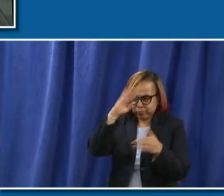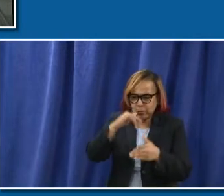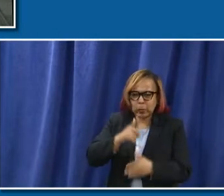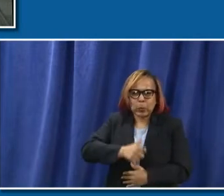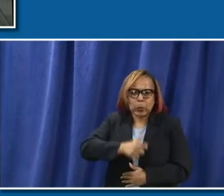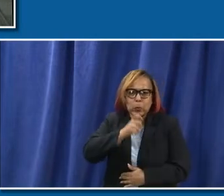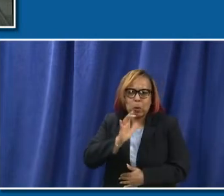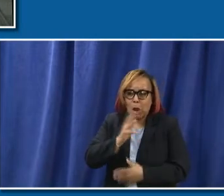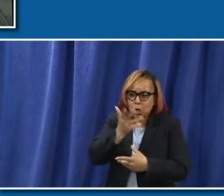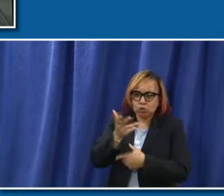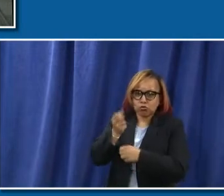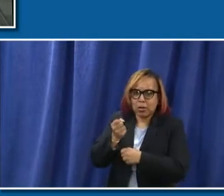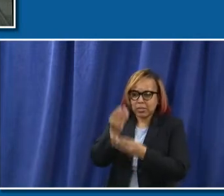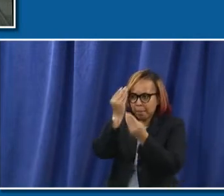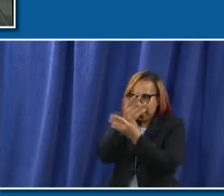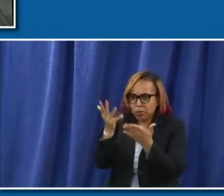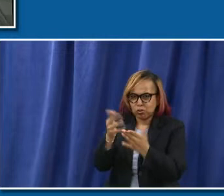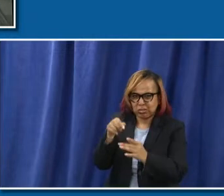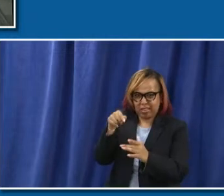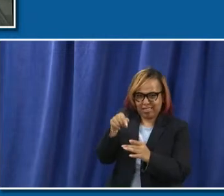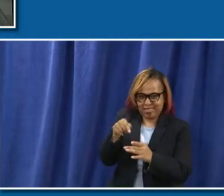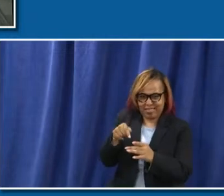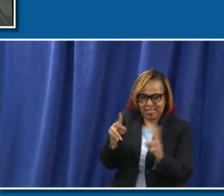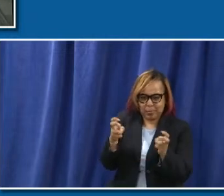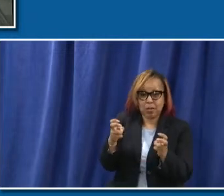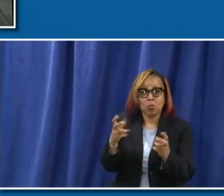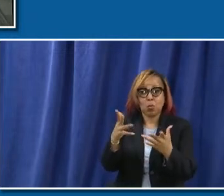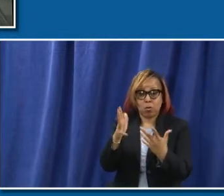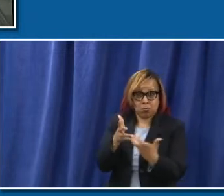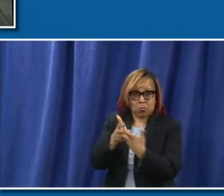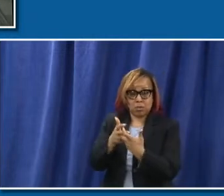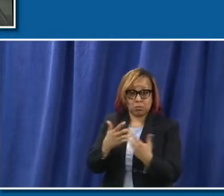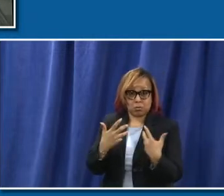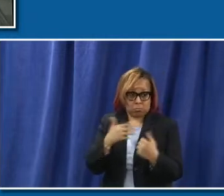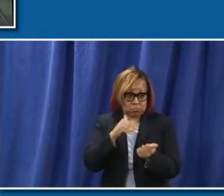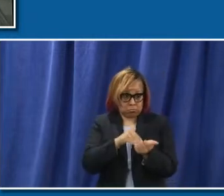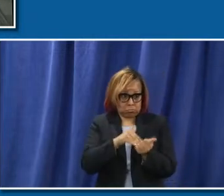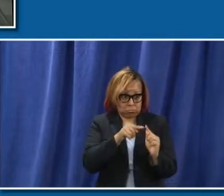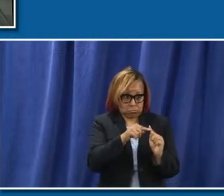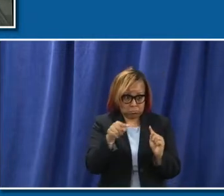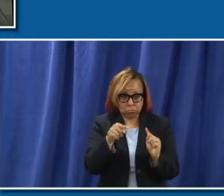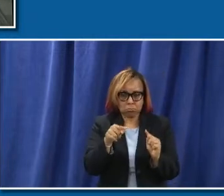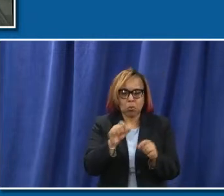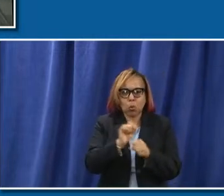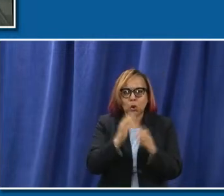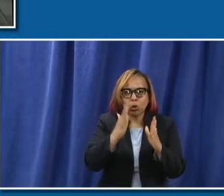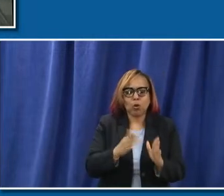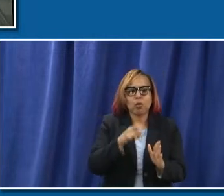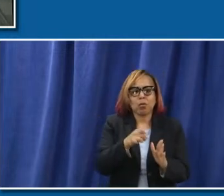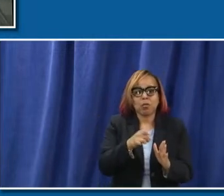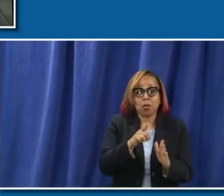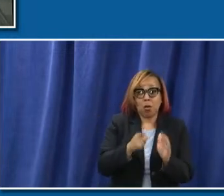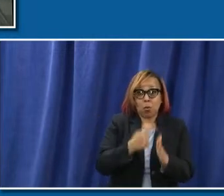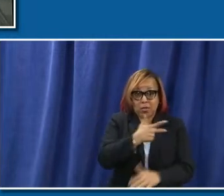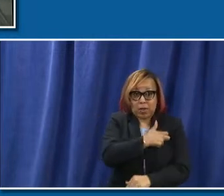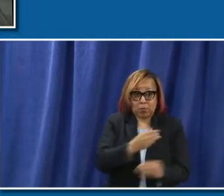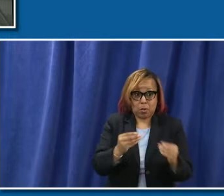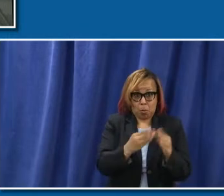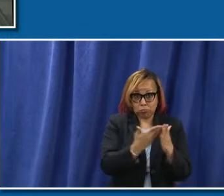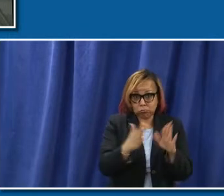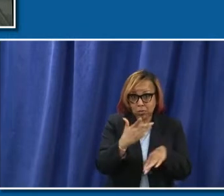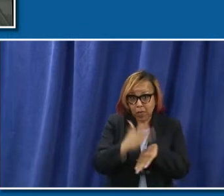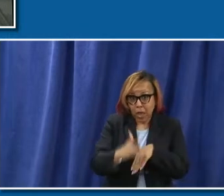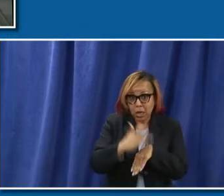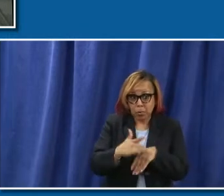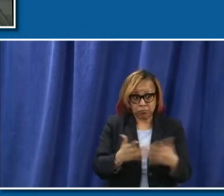are trusted messengers in this space. So we want to match healthcare workers who, once vaccine is more widely available,